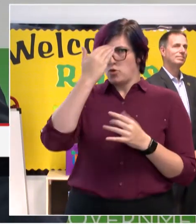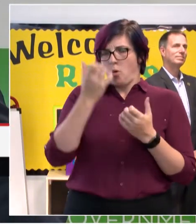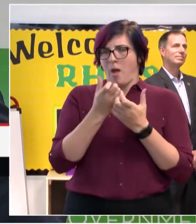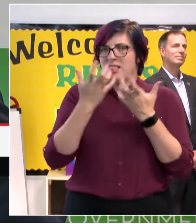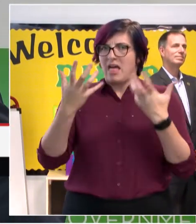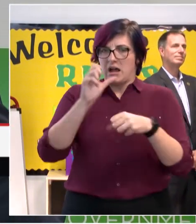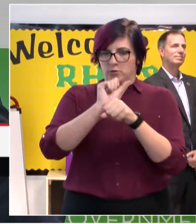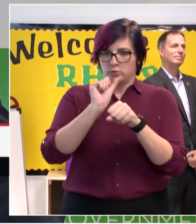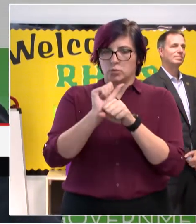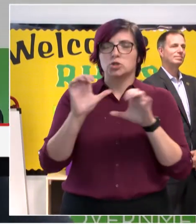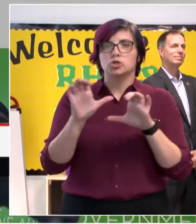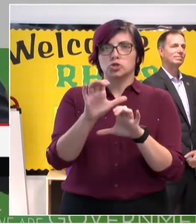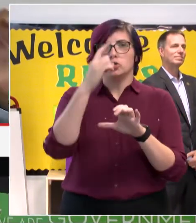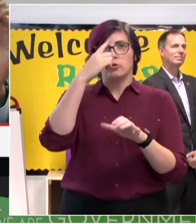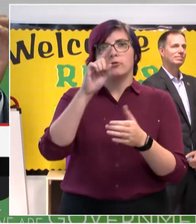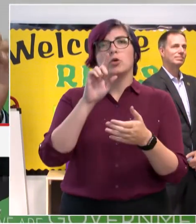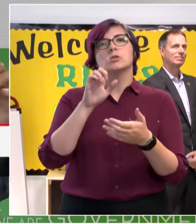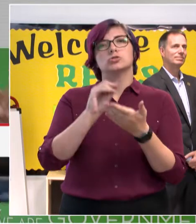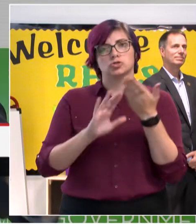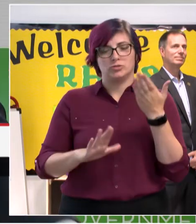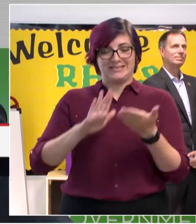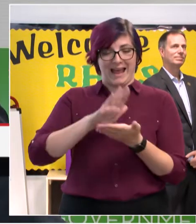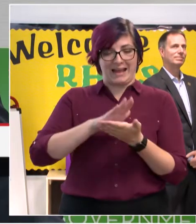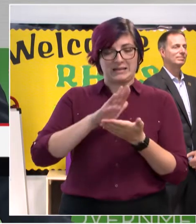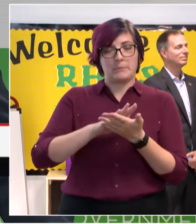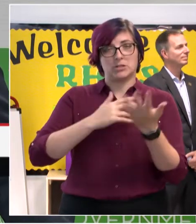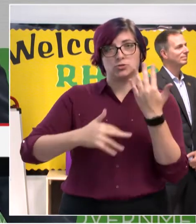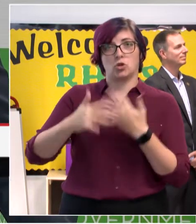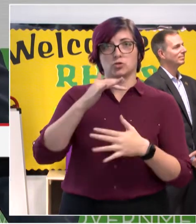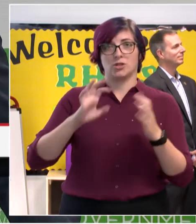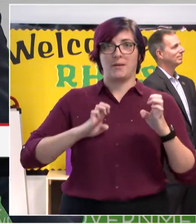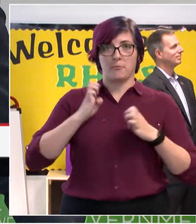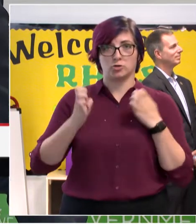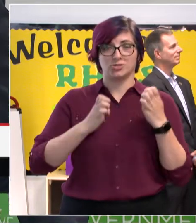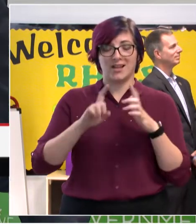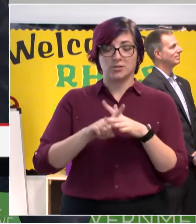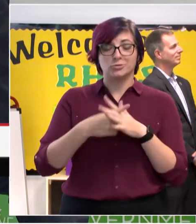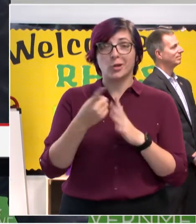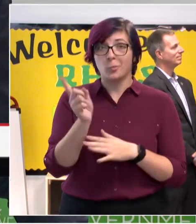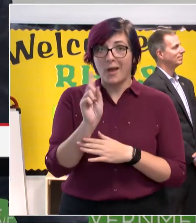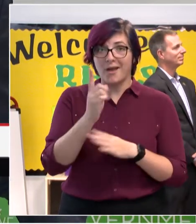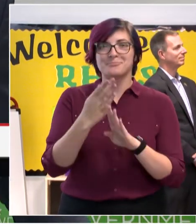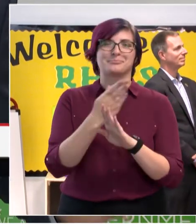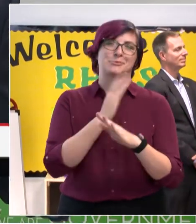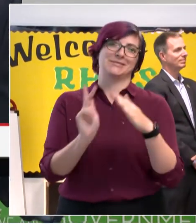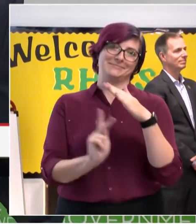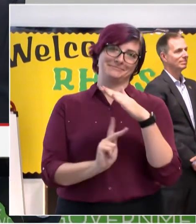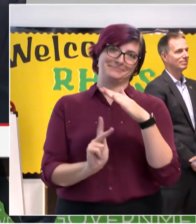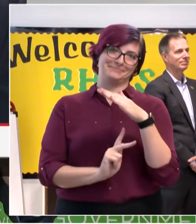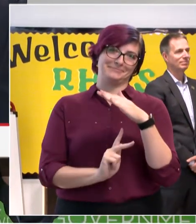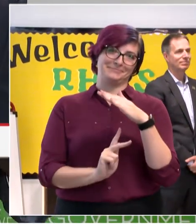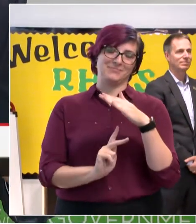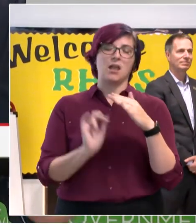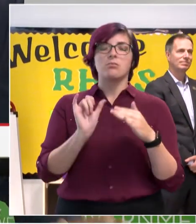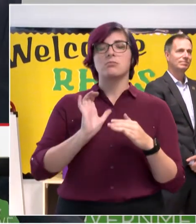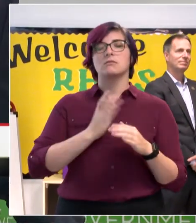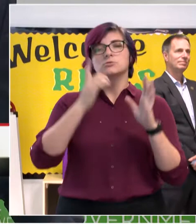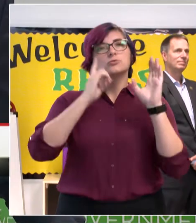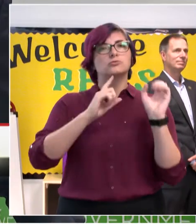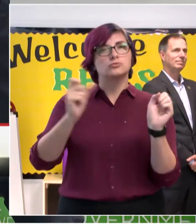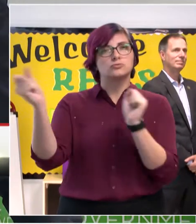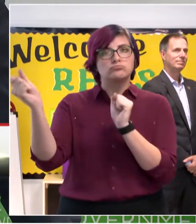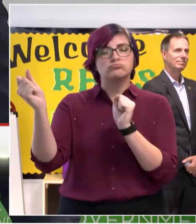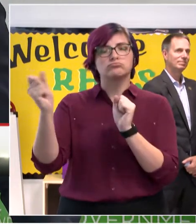academically, socially, and emotionally. And that all starts with our pre-K experiences. And so this will be our strategy to continue to